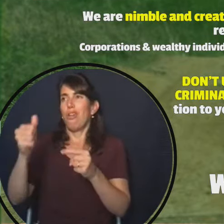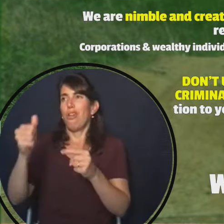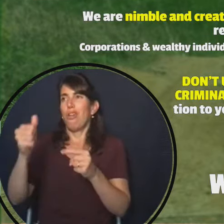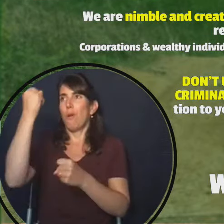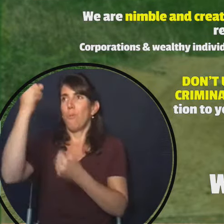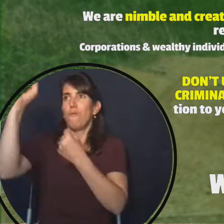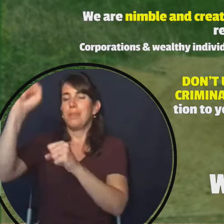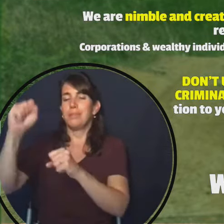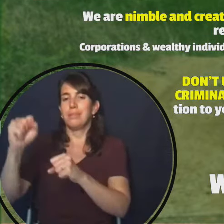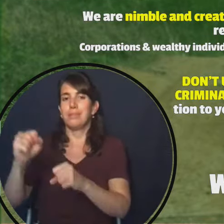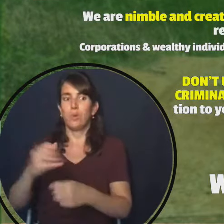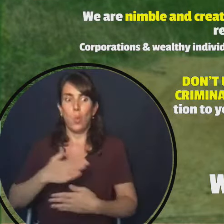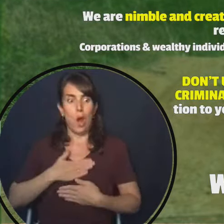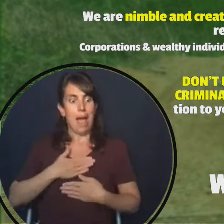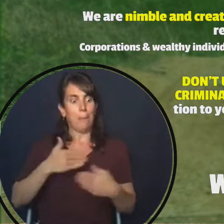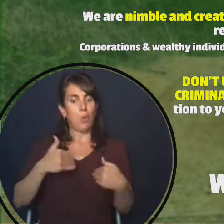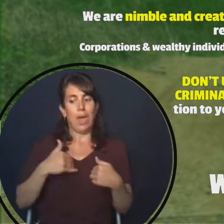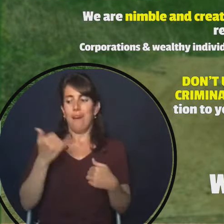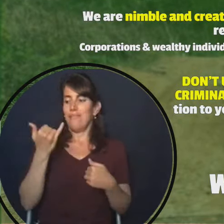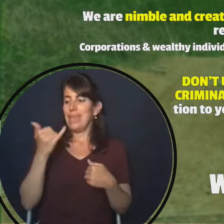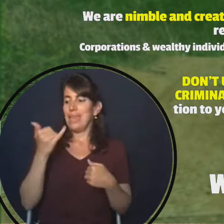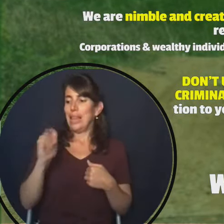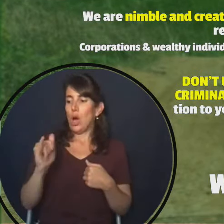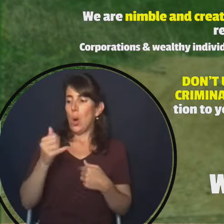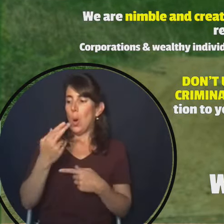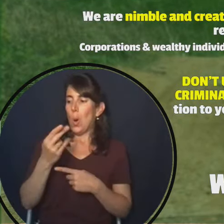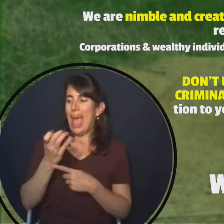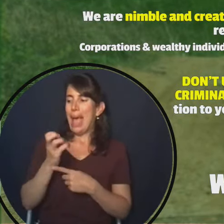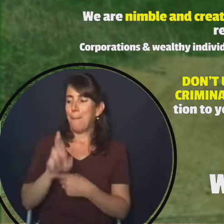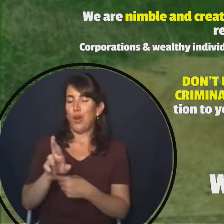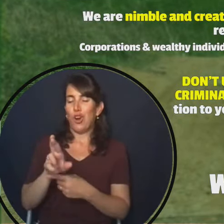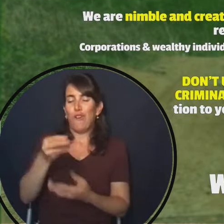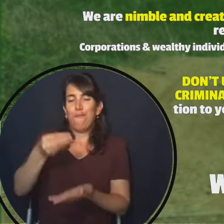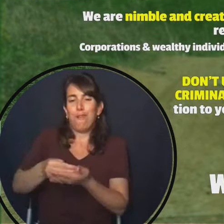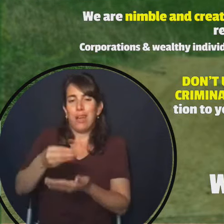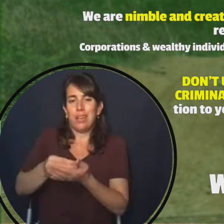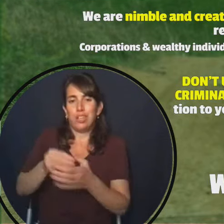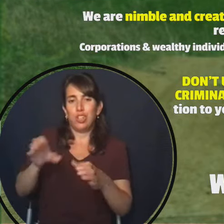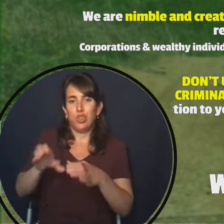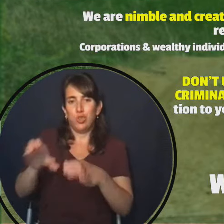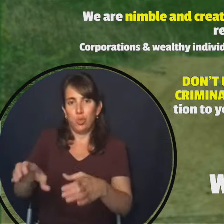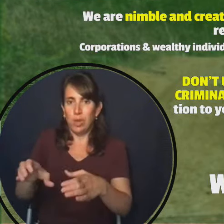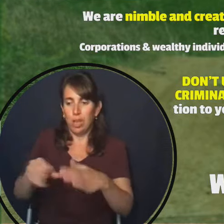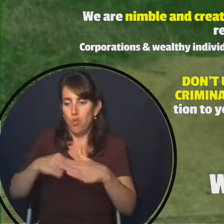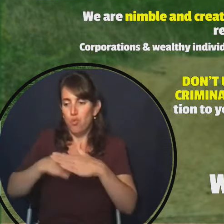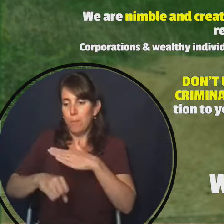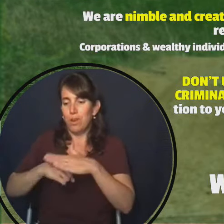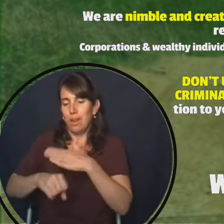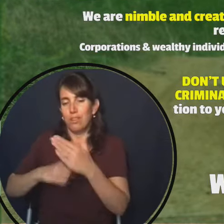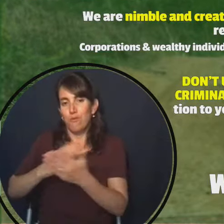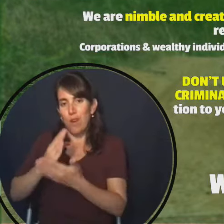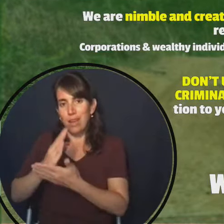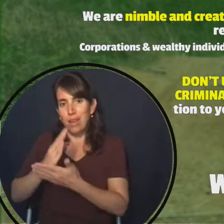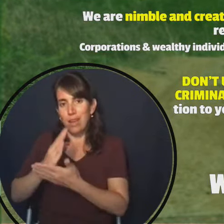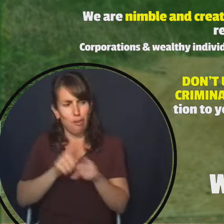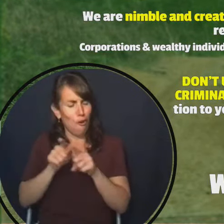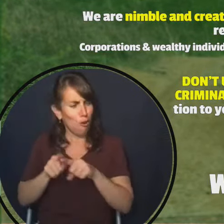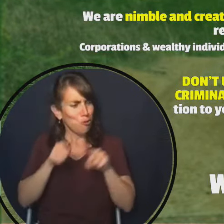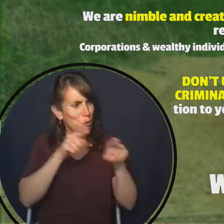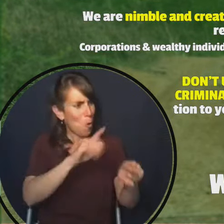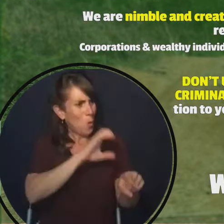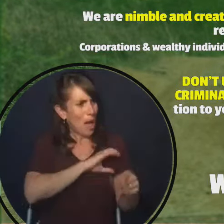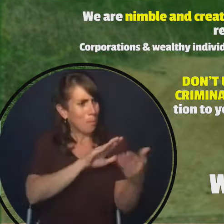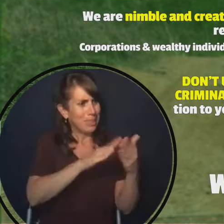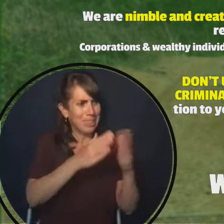absolutely vital reproductive justice work in the South, and also, you know, come out and the Stop Cop City things, right? We're not trying